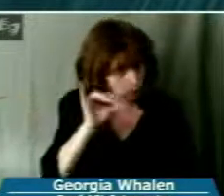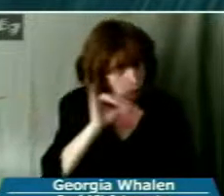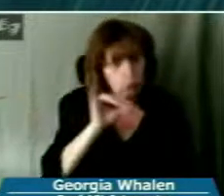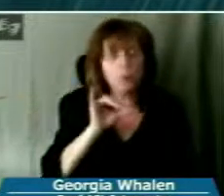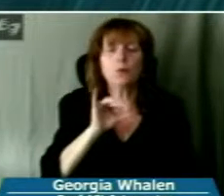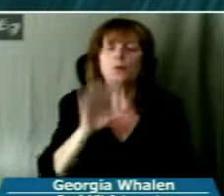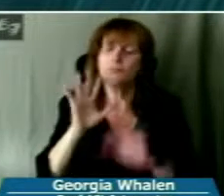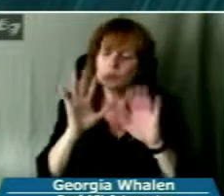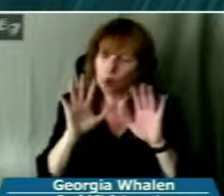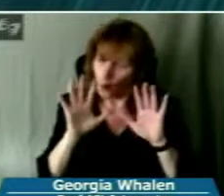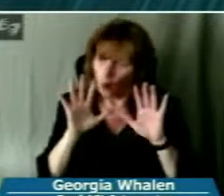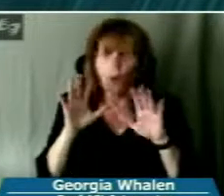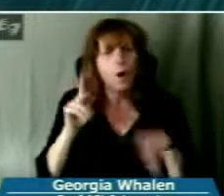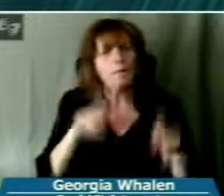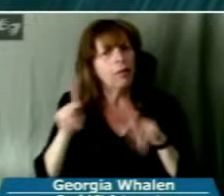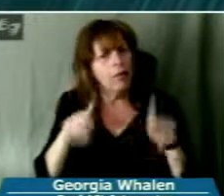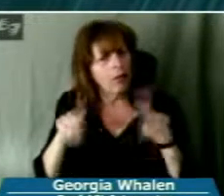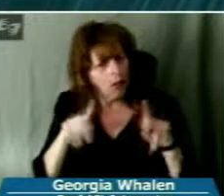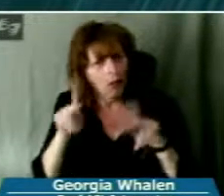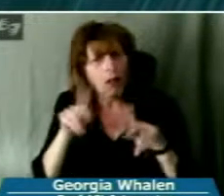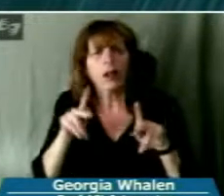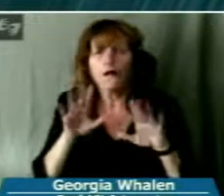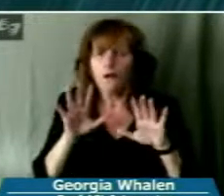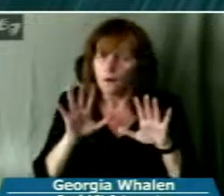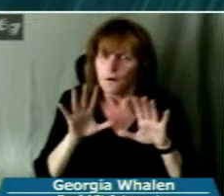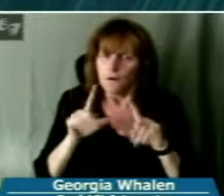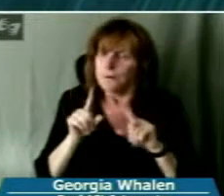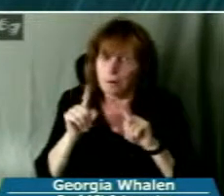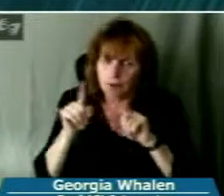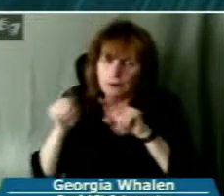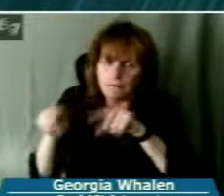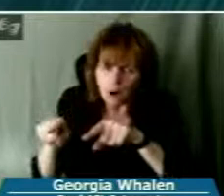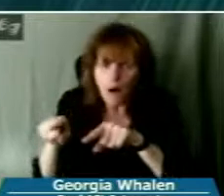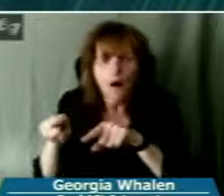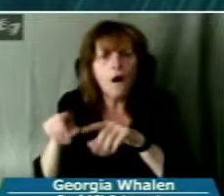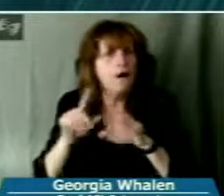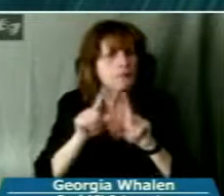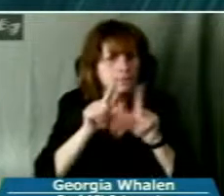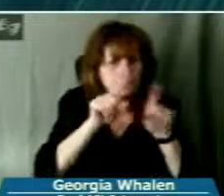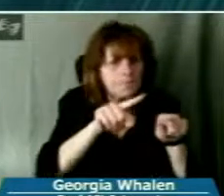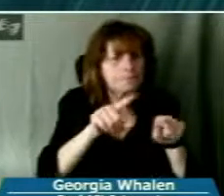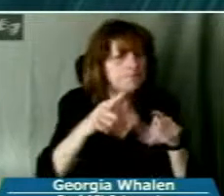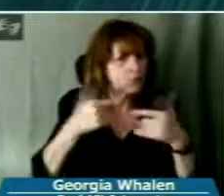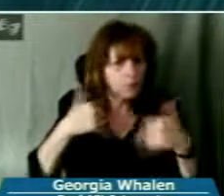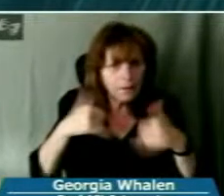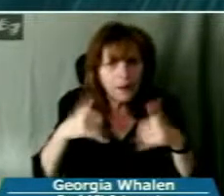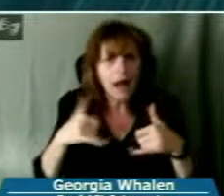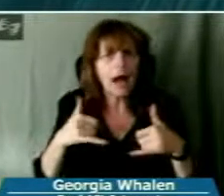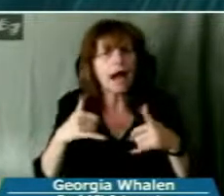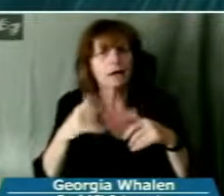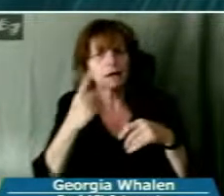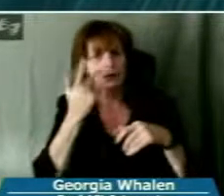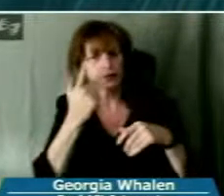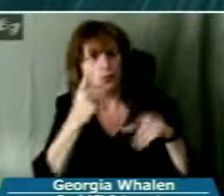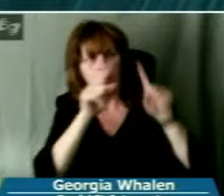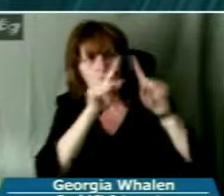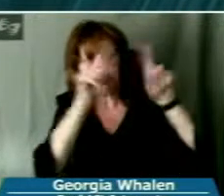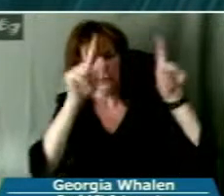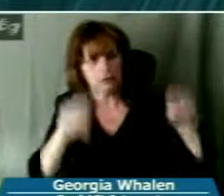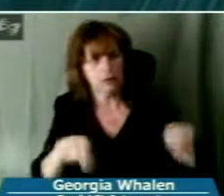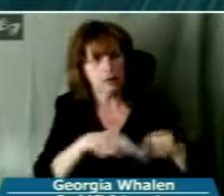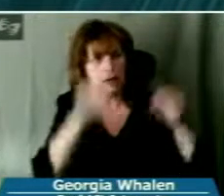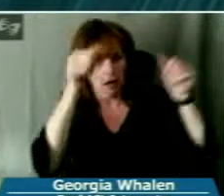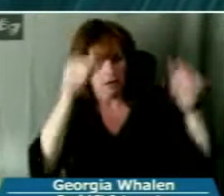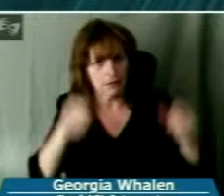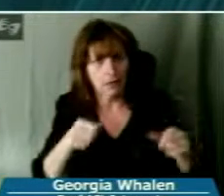various clubs throughout the day to share the guidelines that have been developed by public health. So we're hoping that they too will adhere to those guidelines